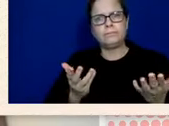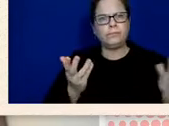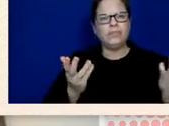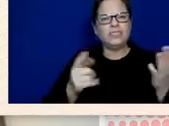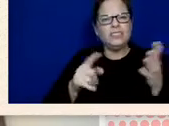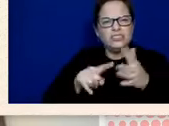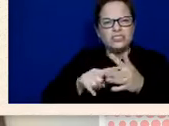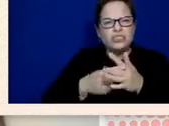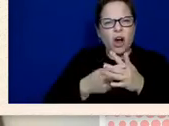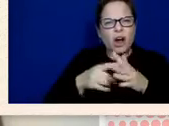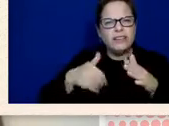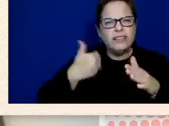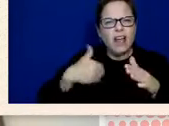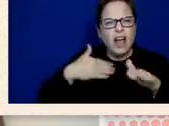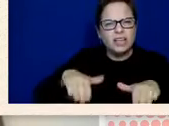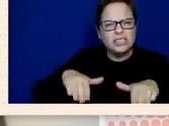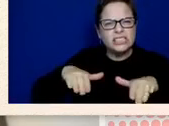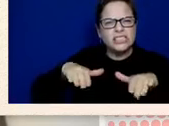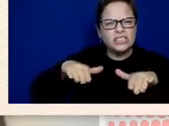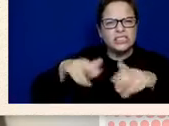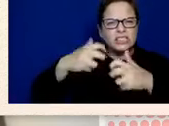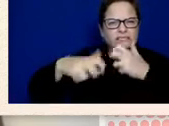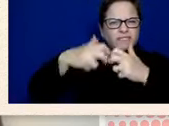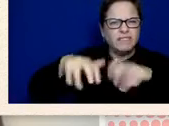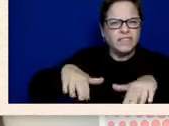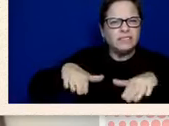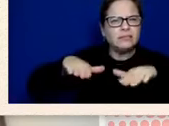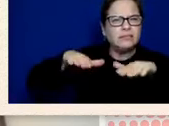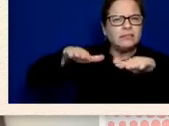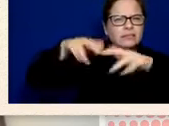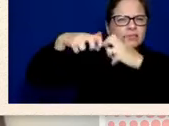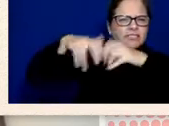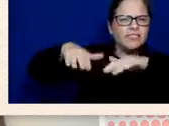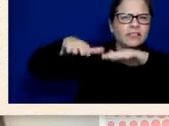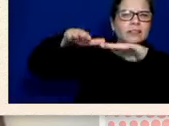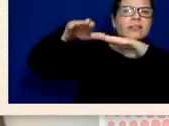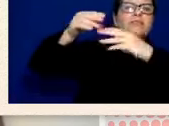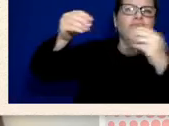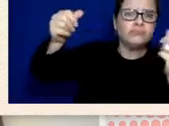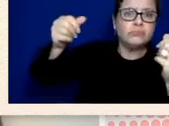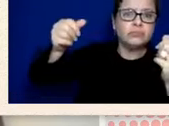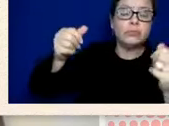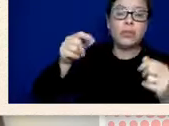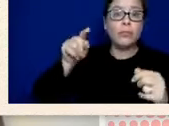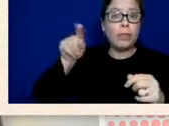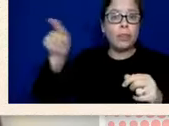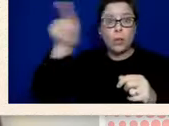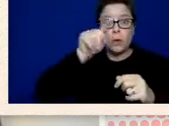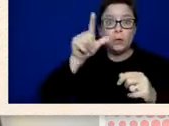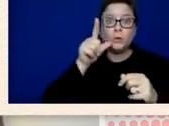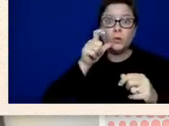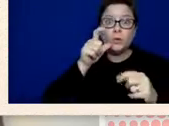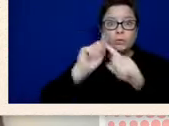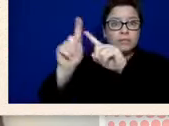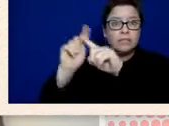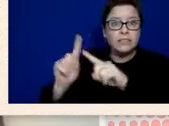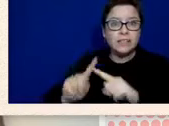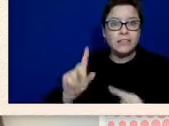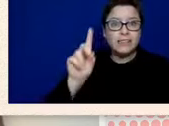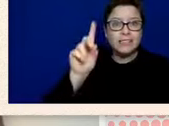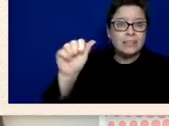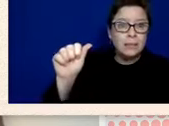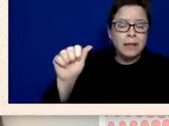start to your relationship, but unfortunately there are some people, especially people with disabilities, that never really